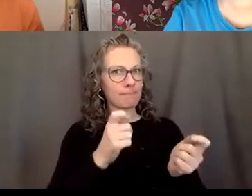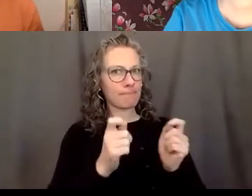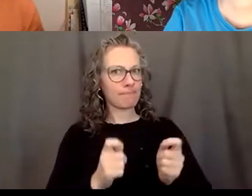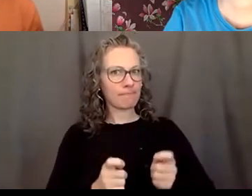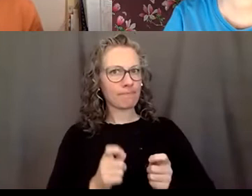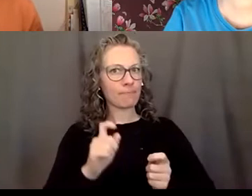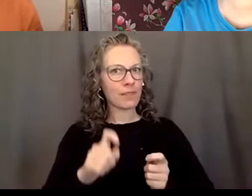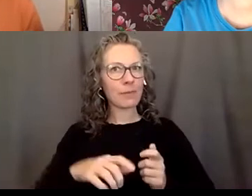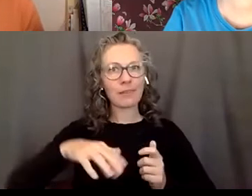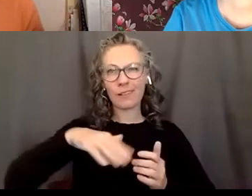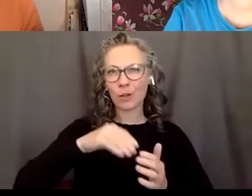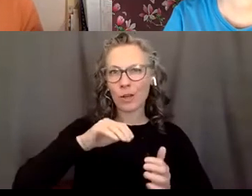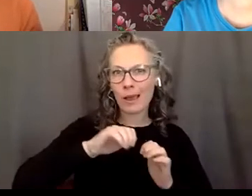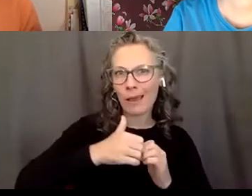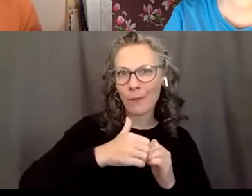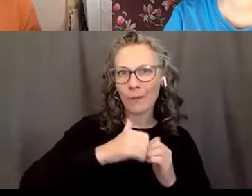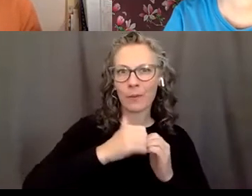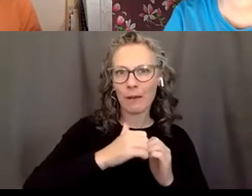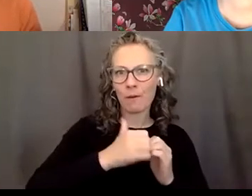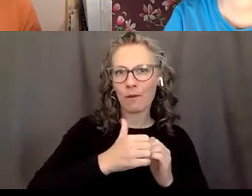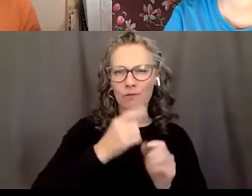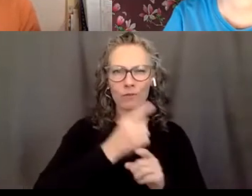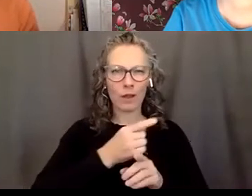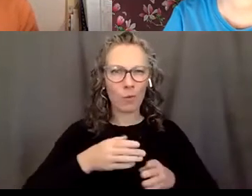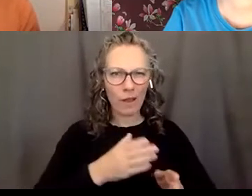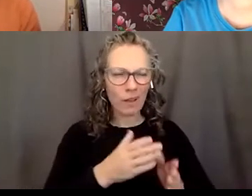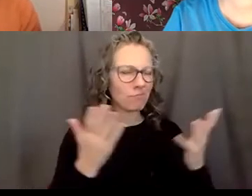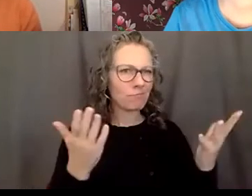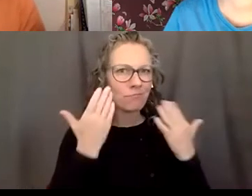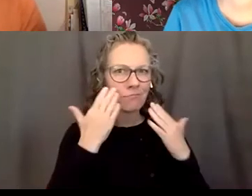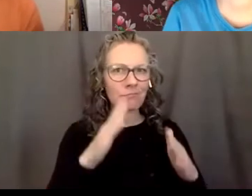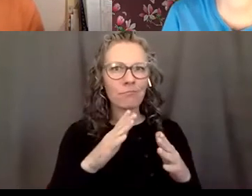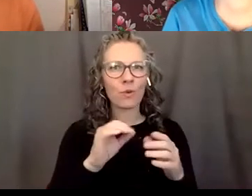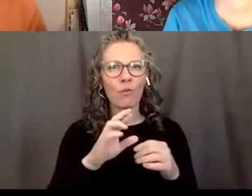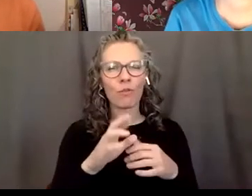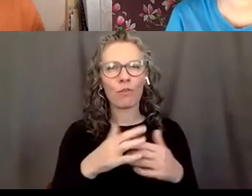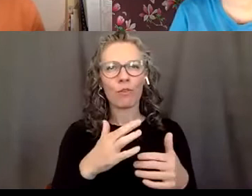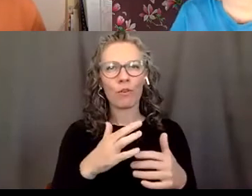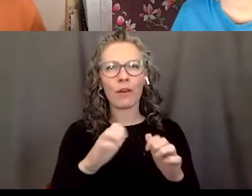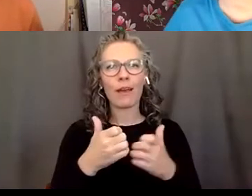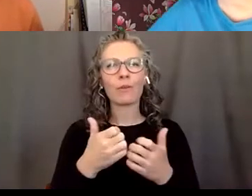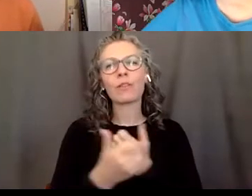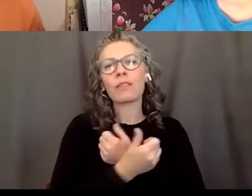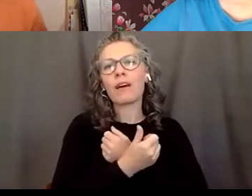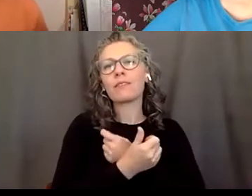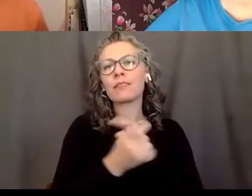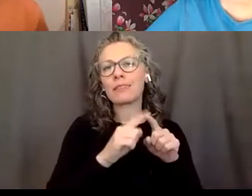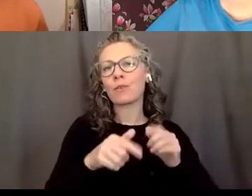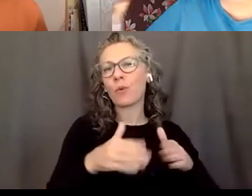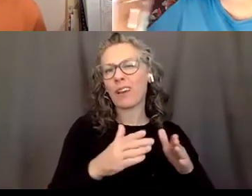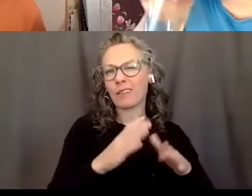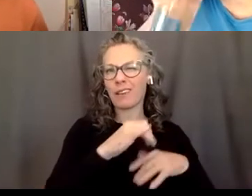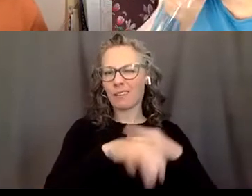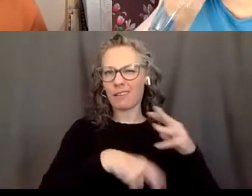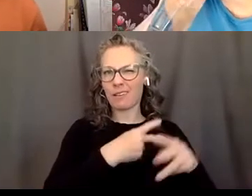haven't learned how, you haven't learned the right way, or how to love differently, that kind of thing. So